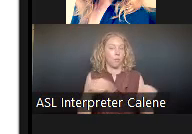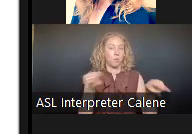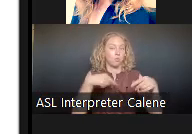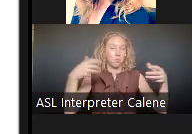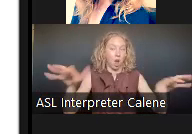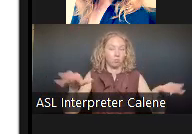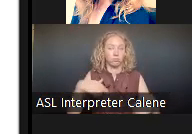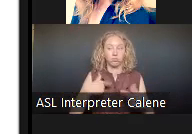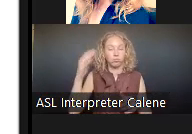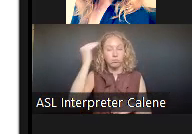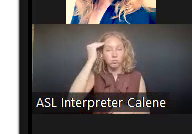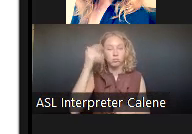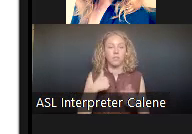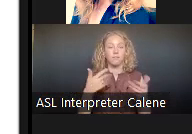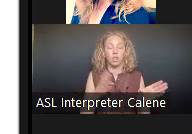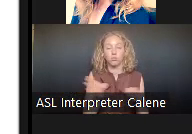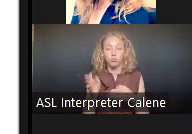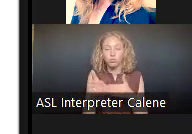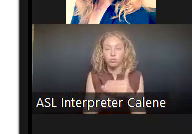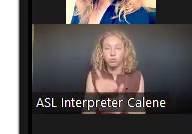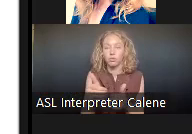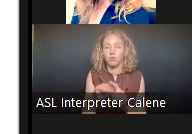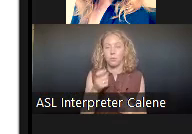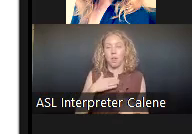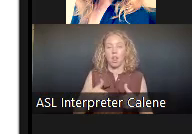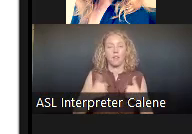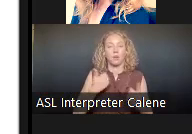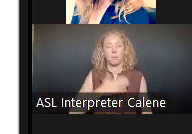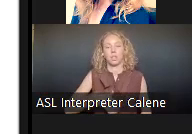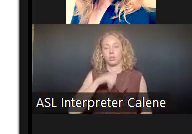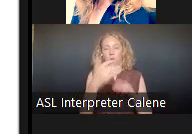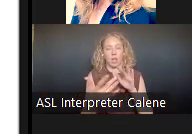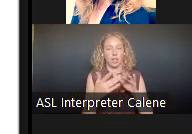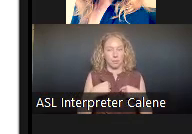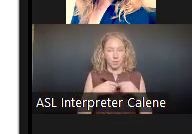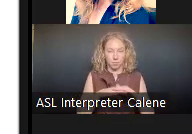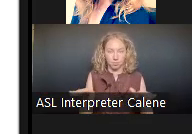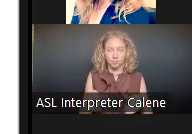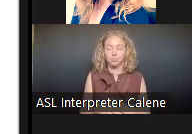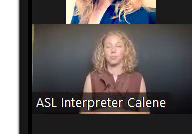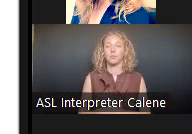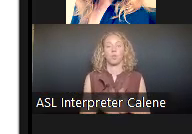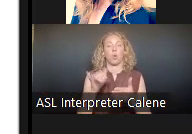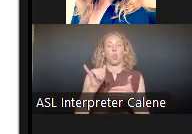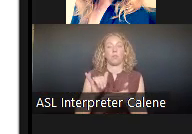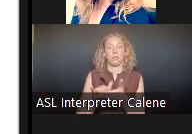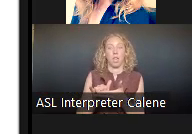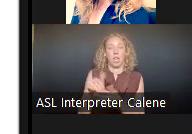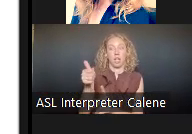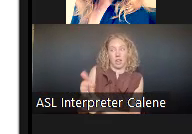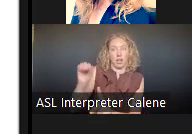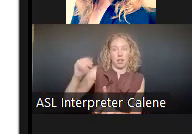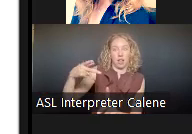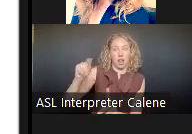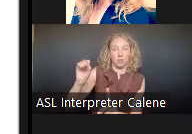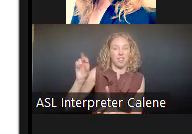don't want to know. I've moved on from my life. Please don't contact me. So during that, technically, I guess that would be an